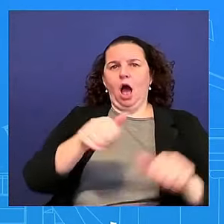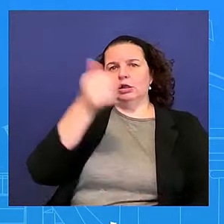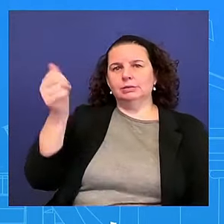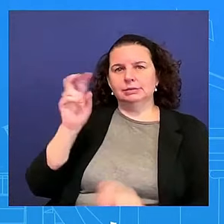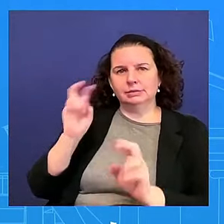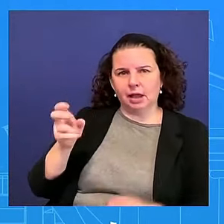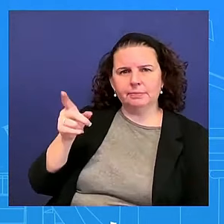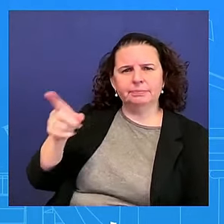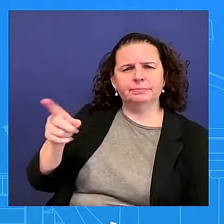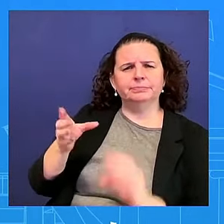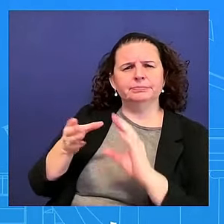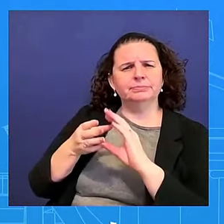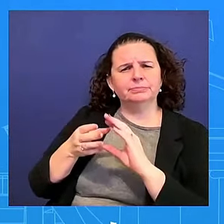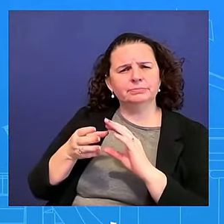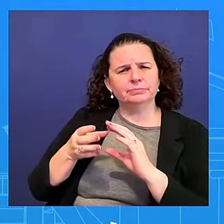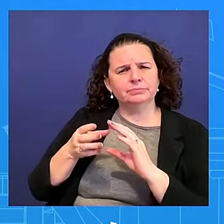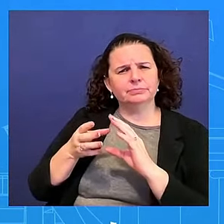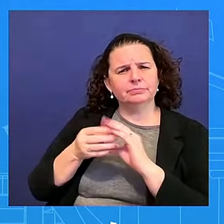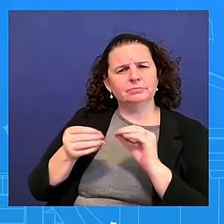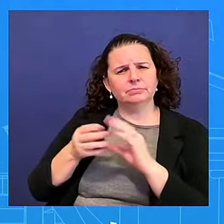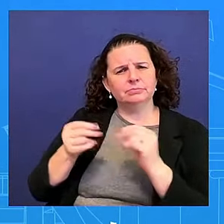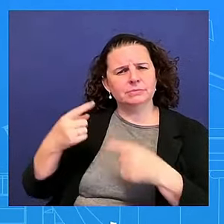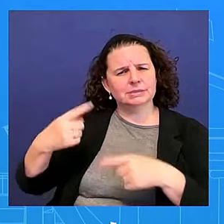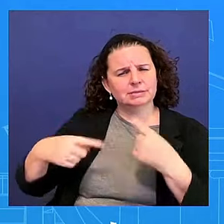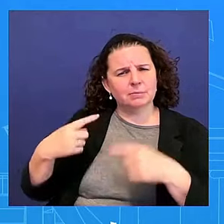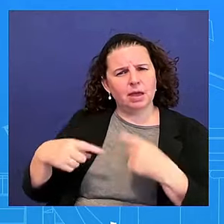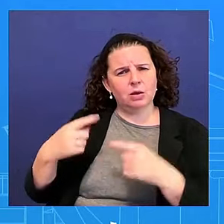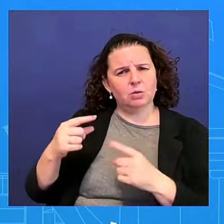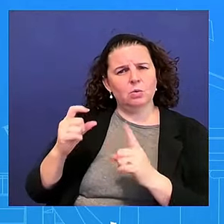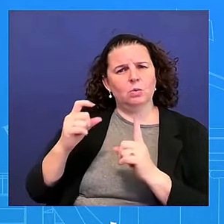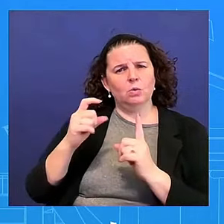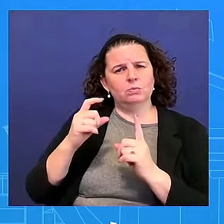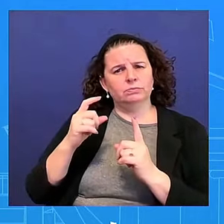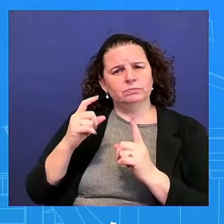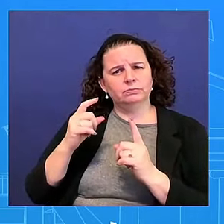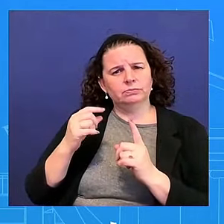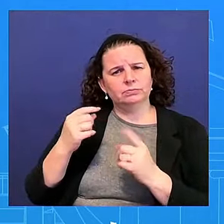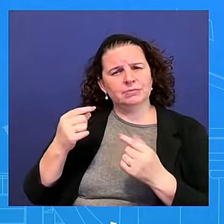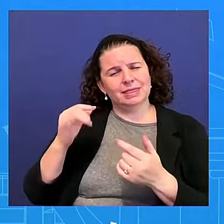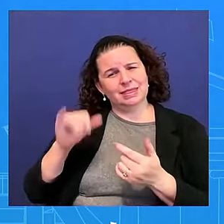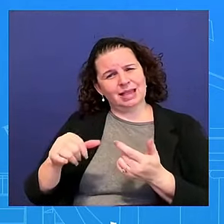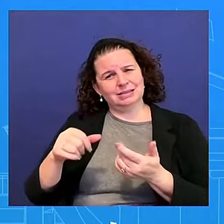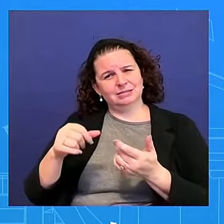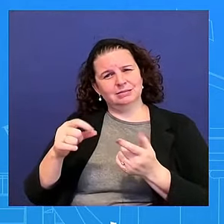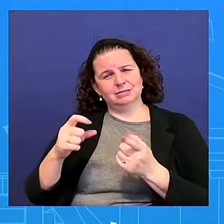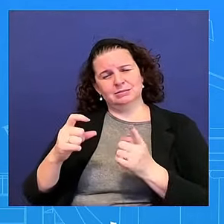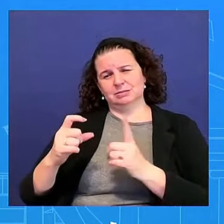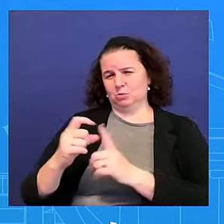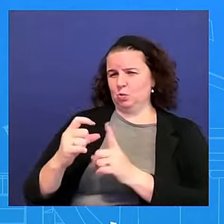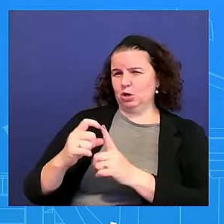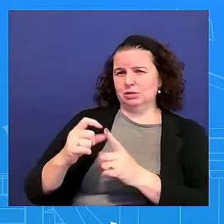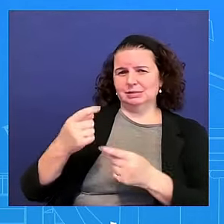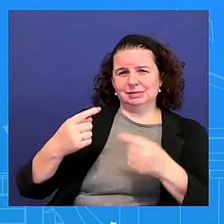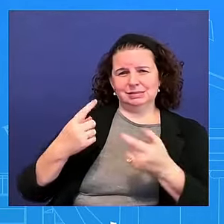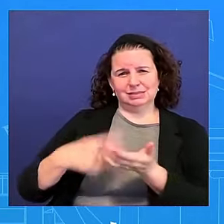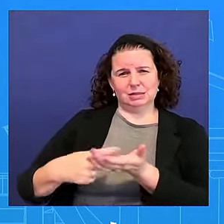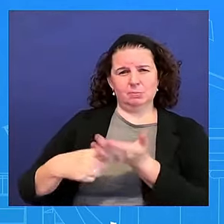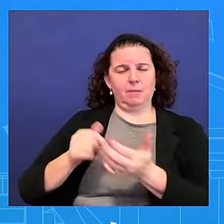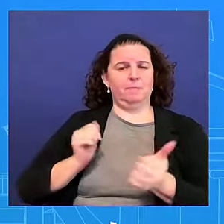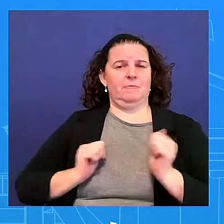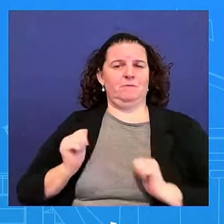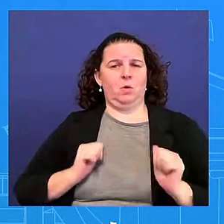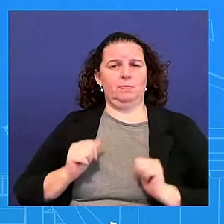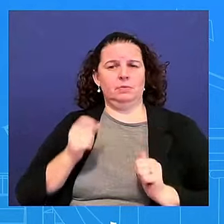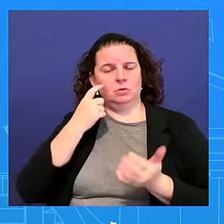stage was words, the debate stage was performance. I would say look at actions and accomplishments. President's allies had made some version of that argument to not